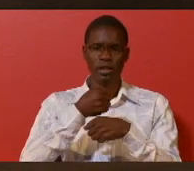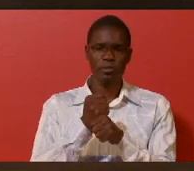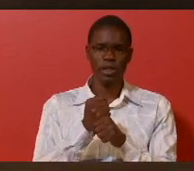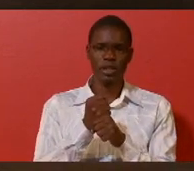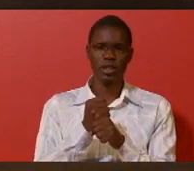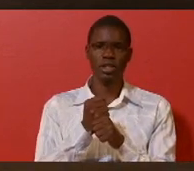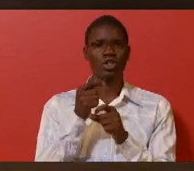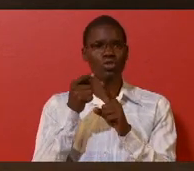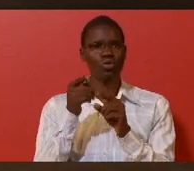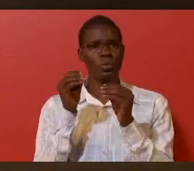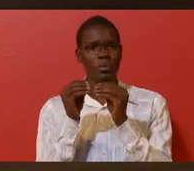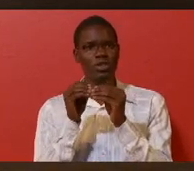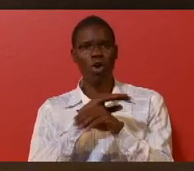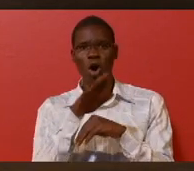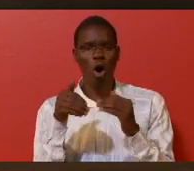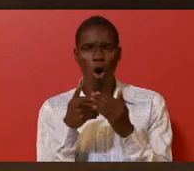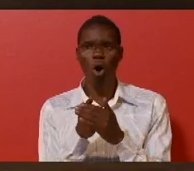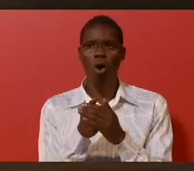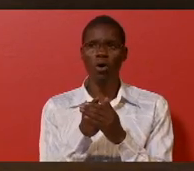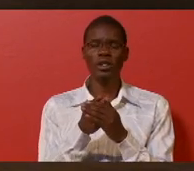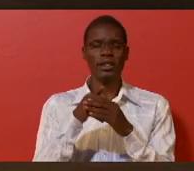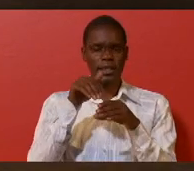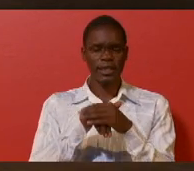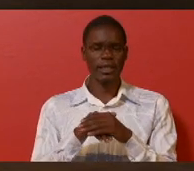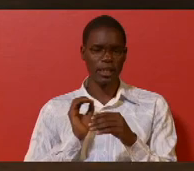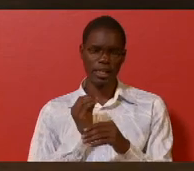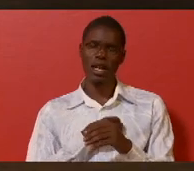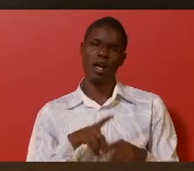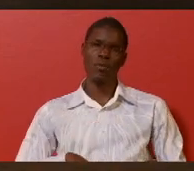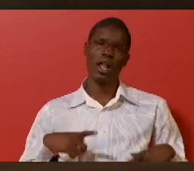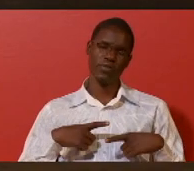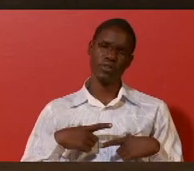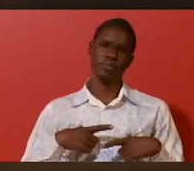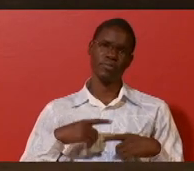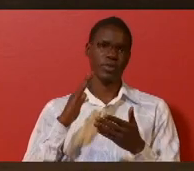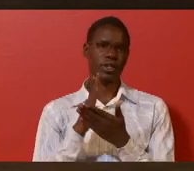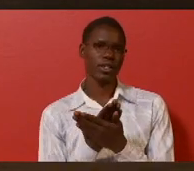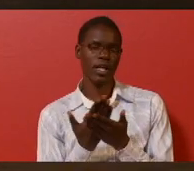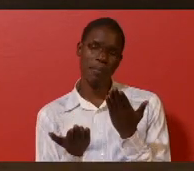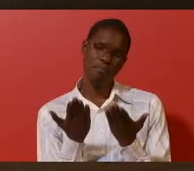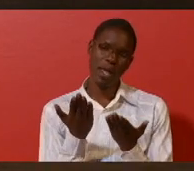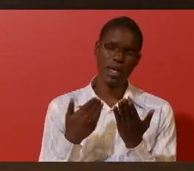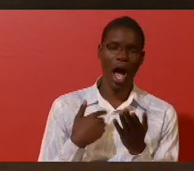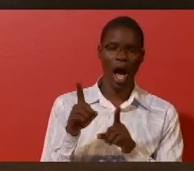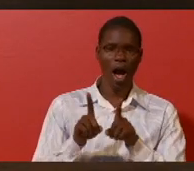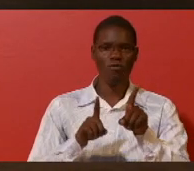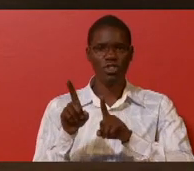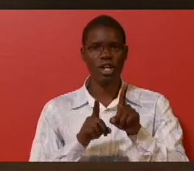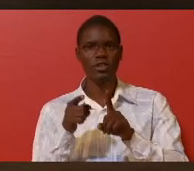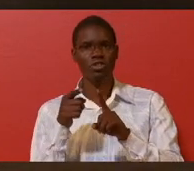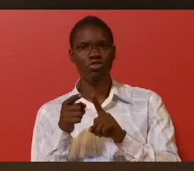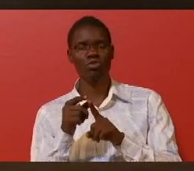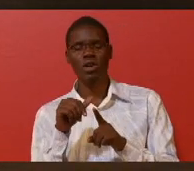needs boundaries to be all it can be in our lives. Now, some of you perhaps have traveled to the